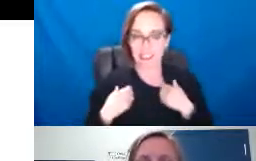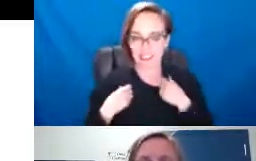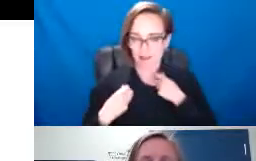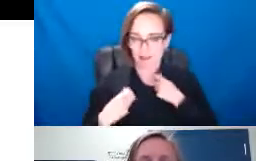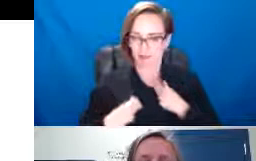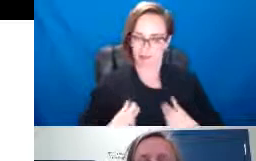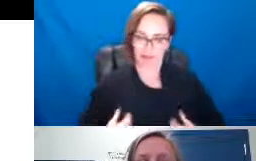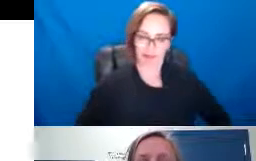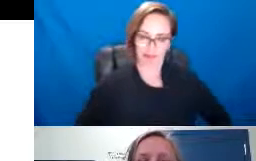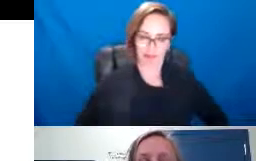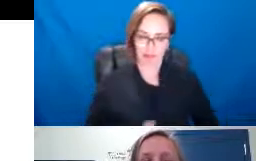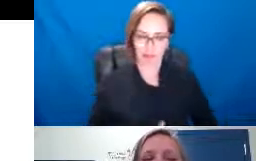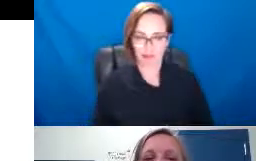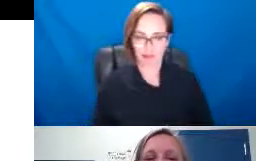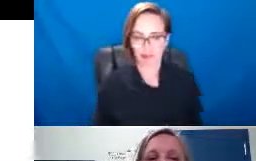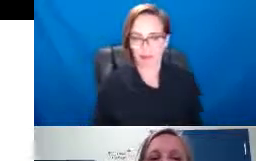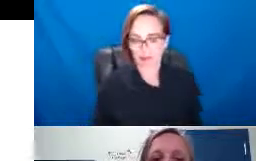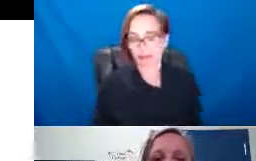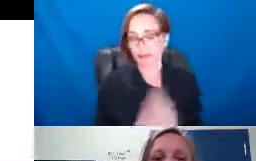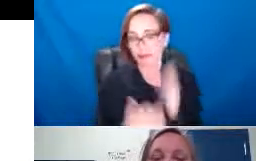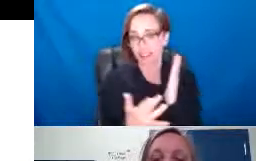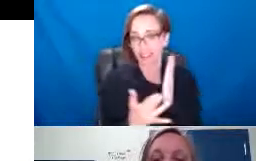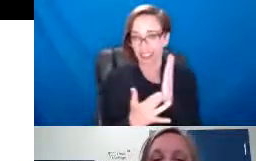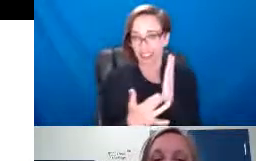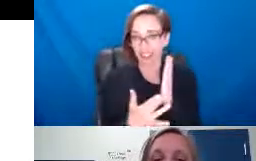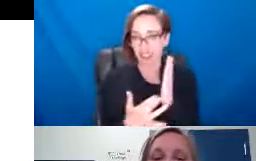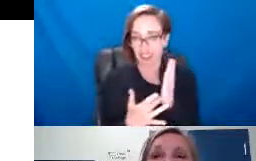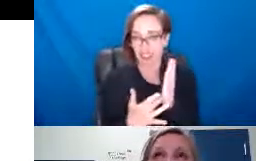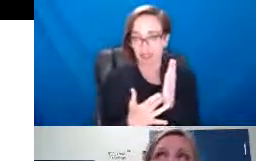Like I said, technology has really made